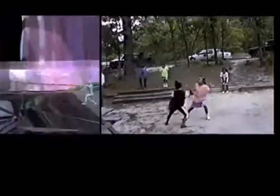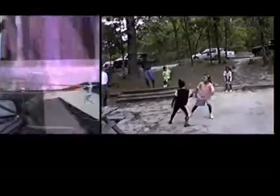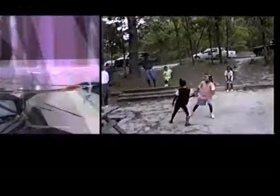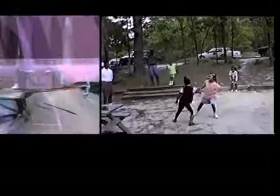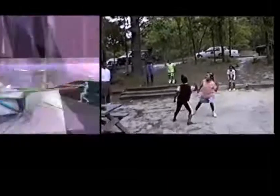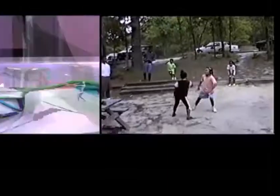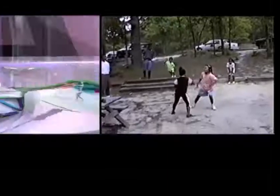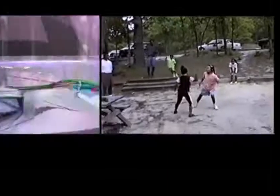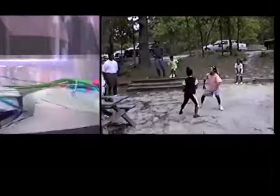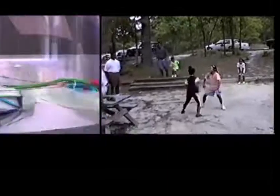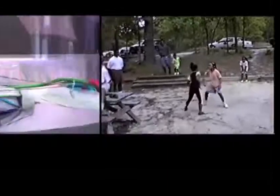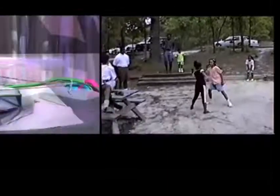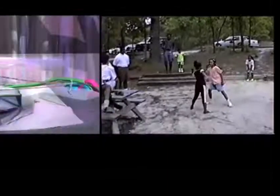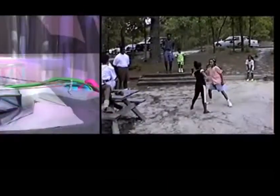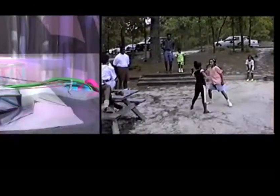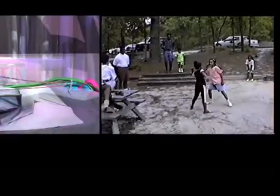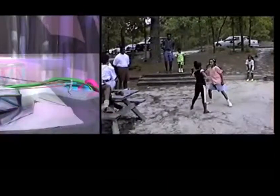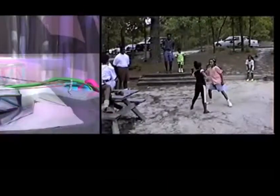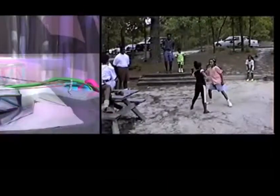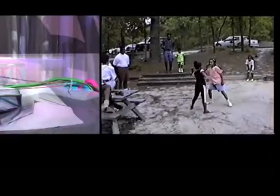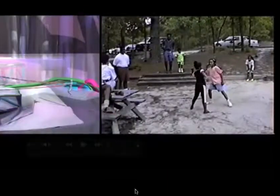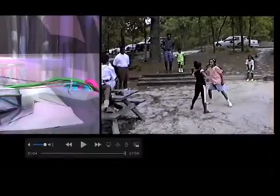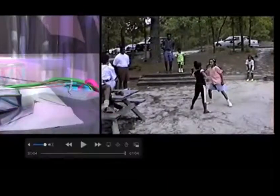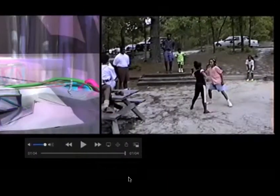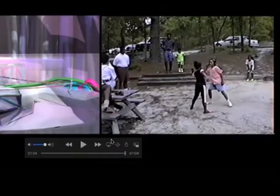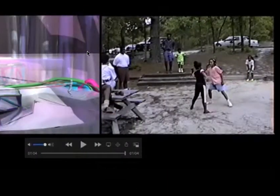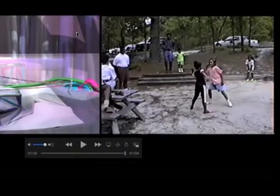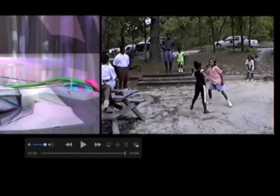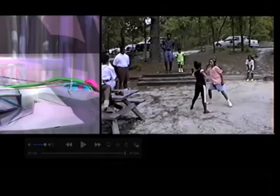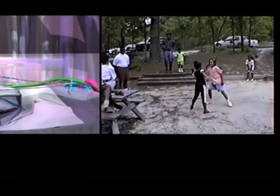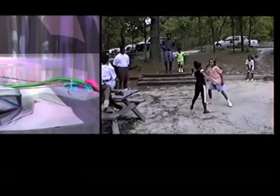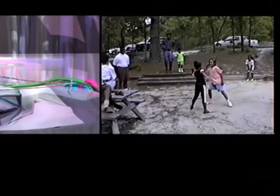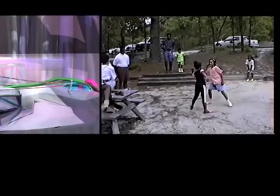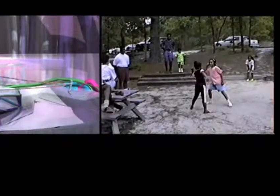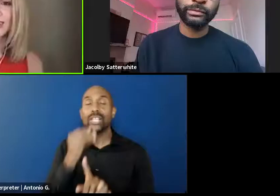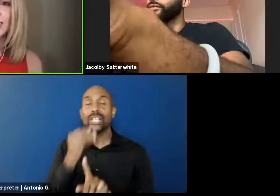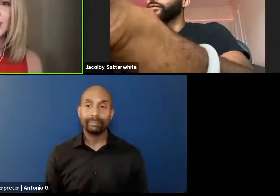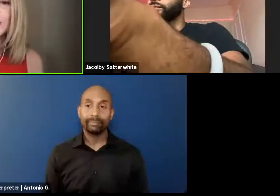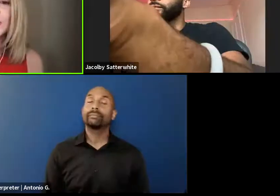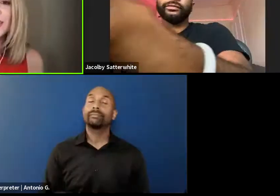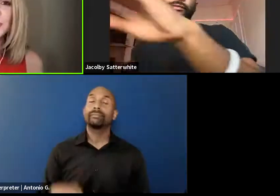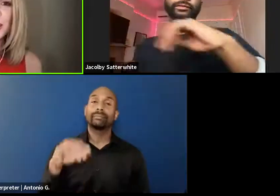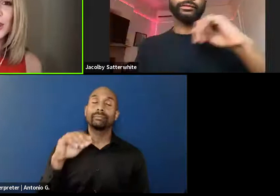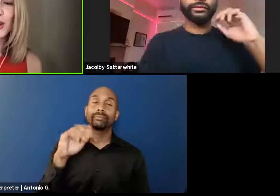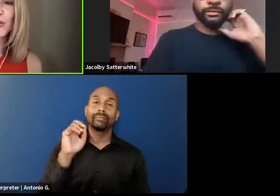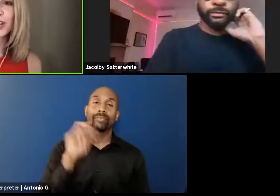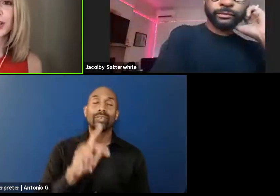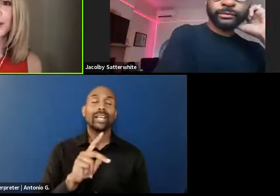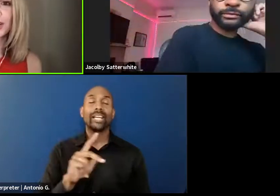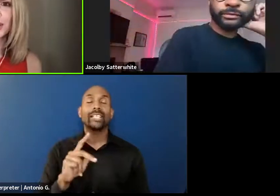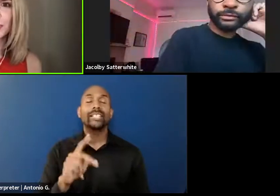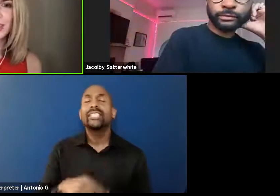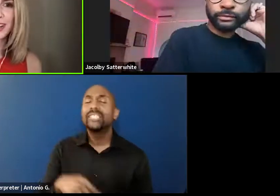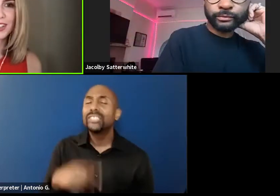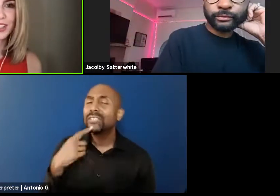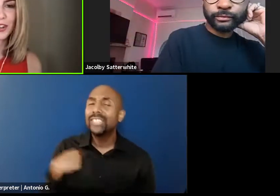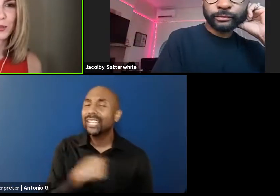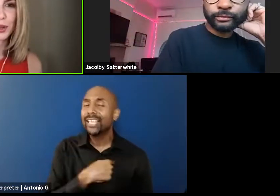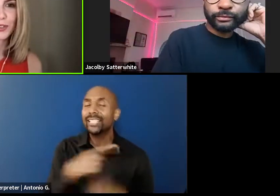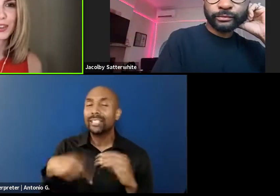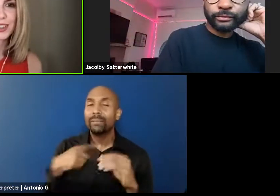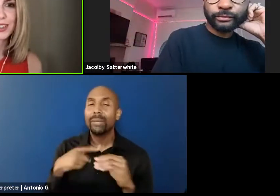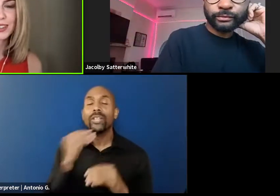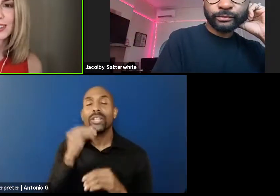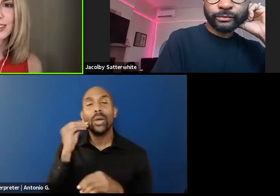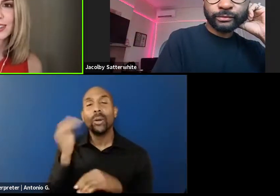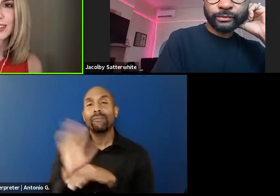Okay. So tell us about the home video footage that was kind of the starting